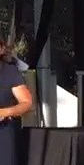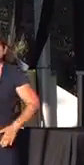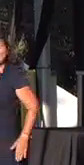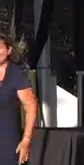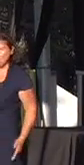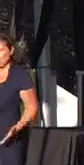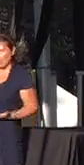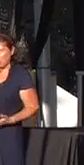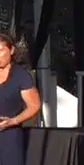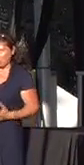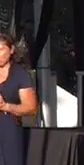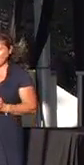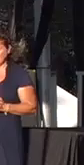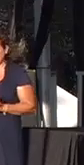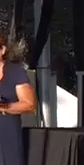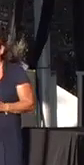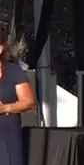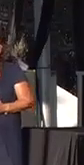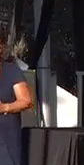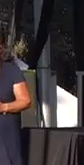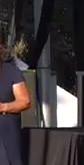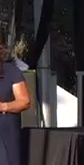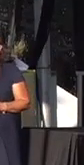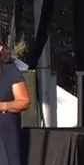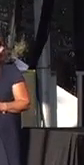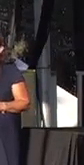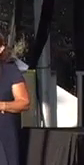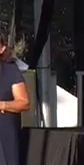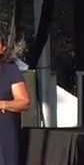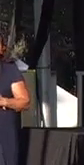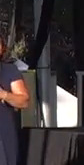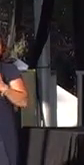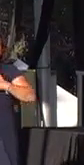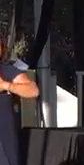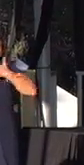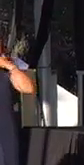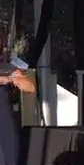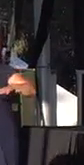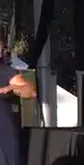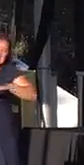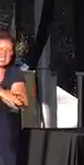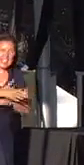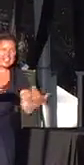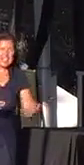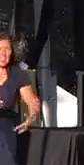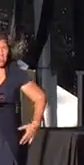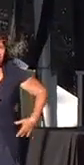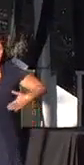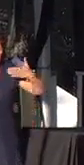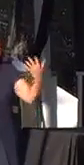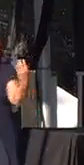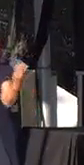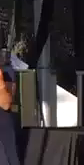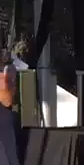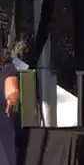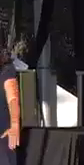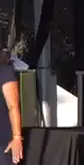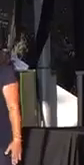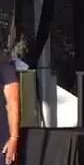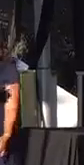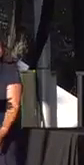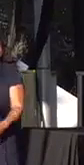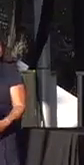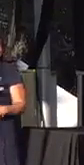know. They said that God sent his wrath. I come to set the record straight to all